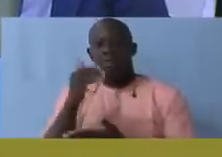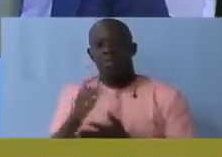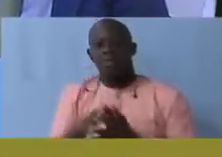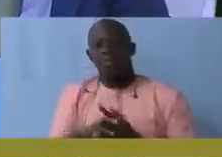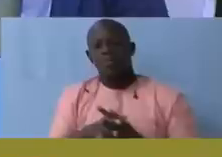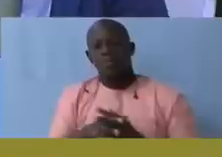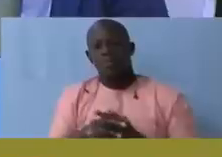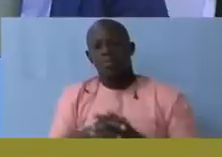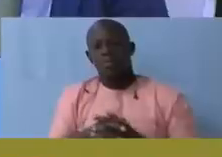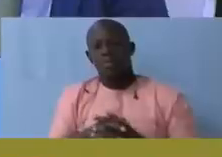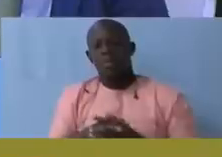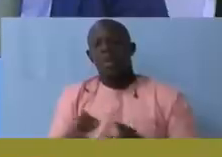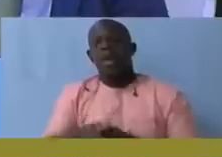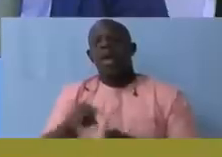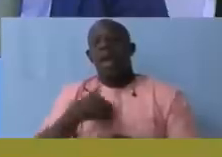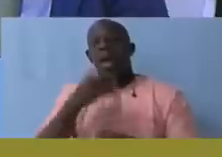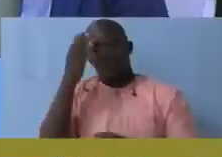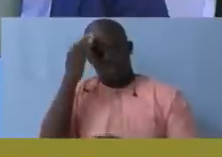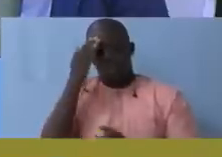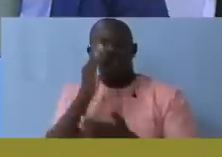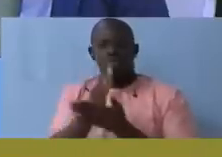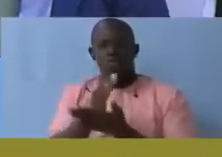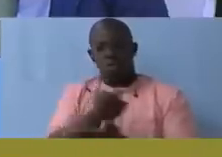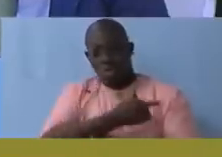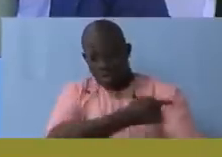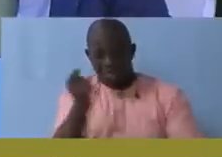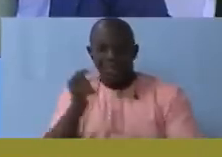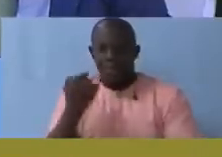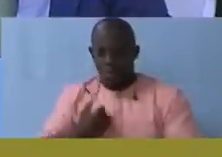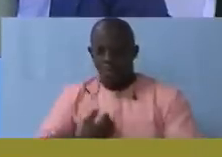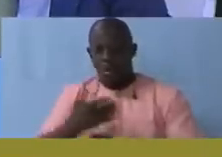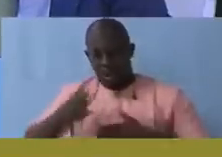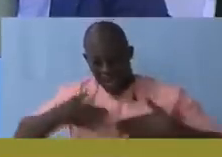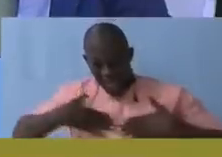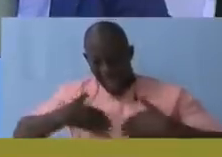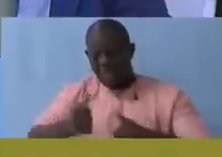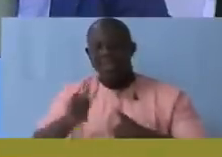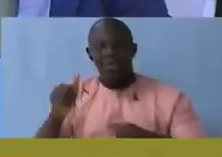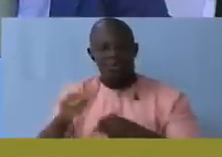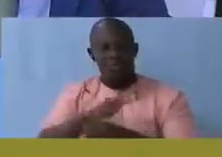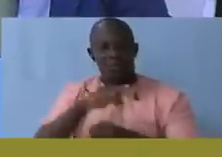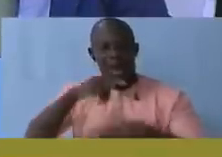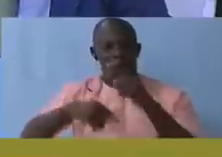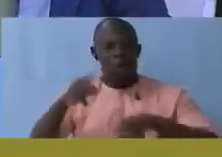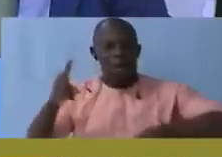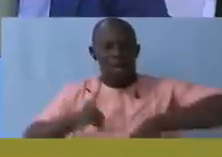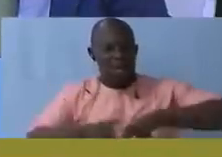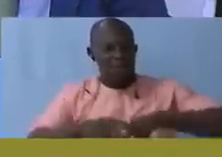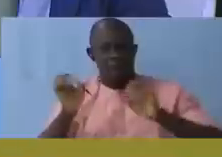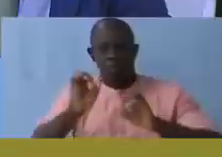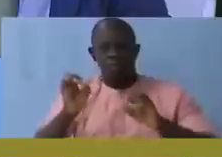They were not killed. It was a lie. Okay. It was a lie.